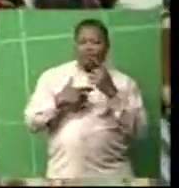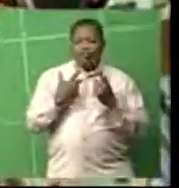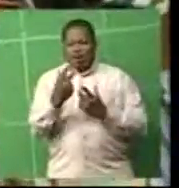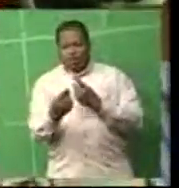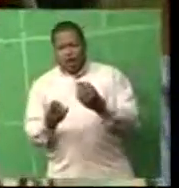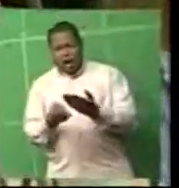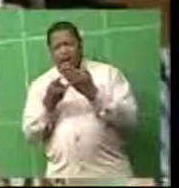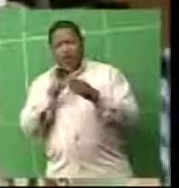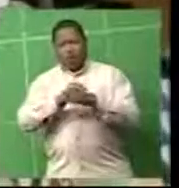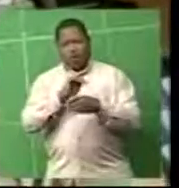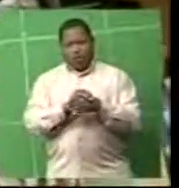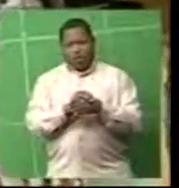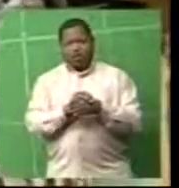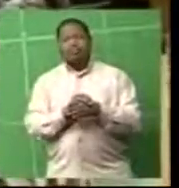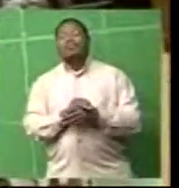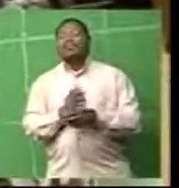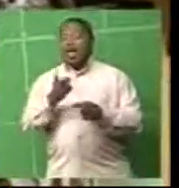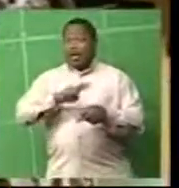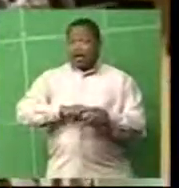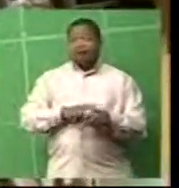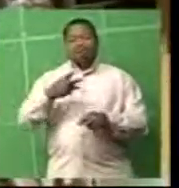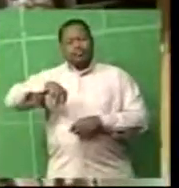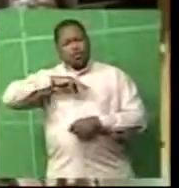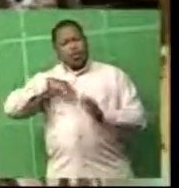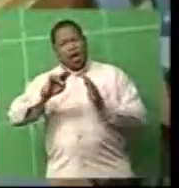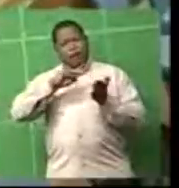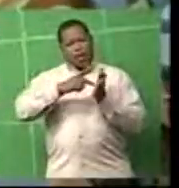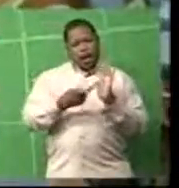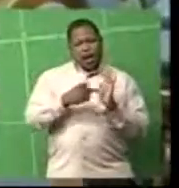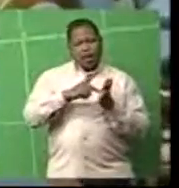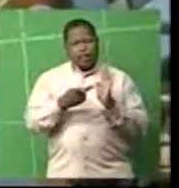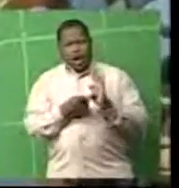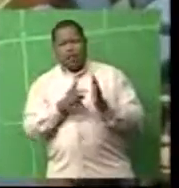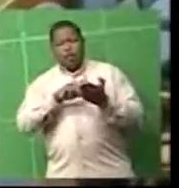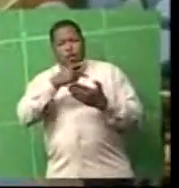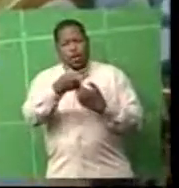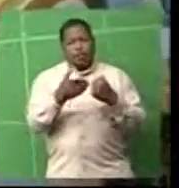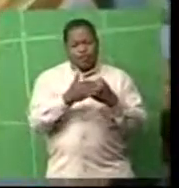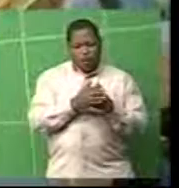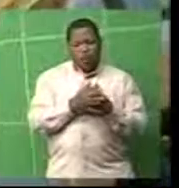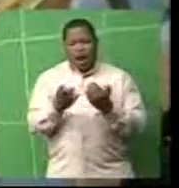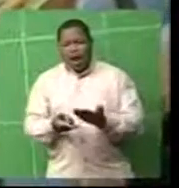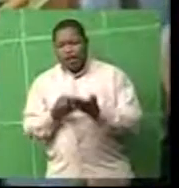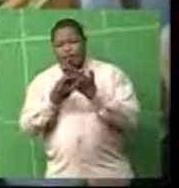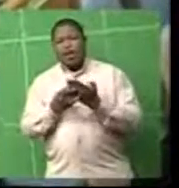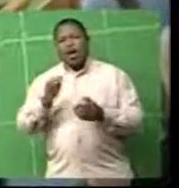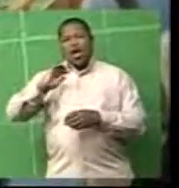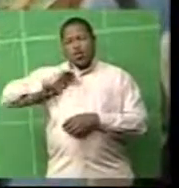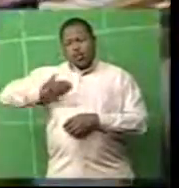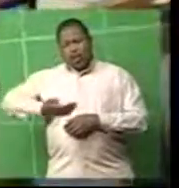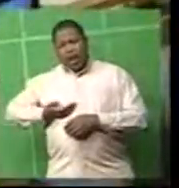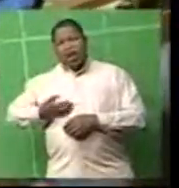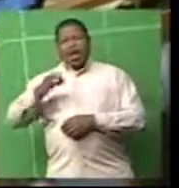the vulnerabilities faced by young women and girls. HIV treatment